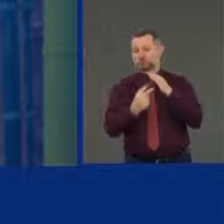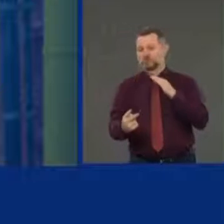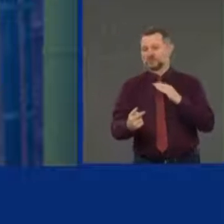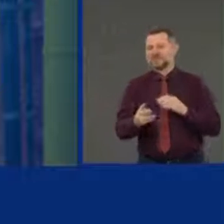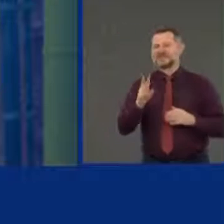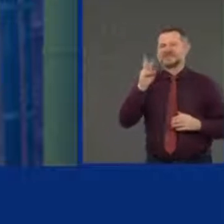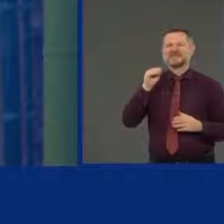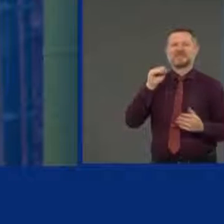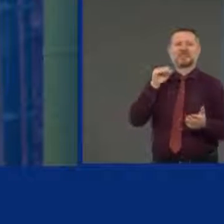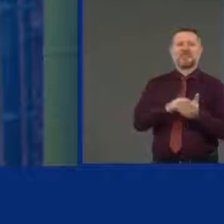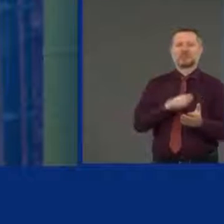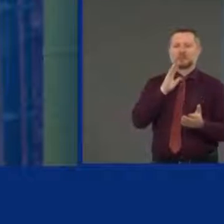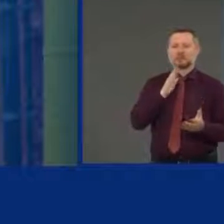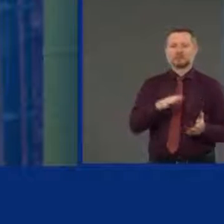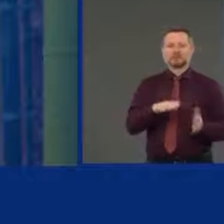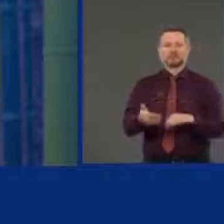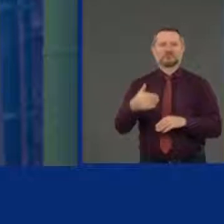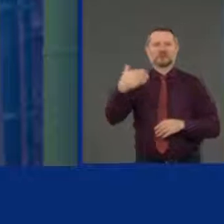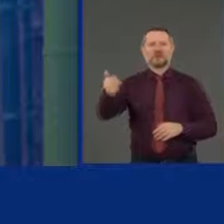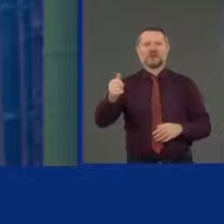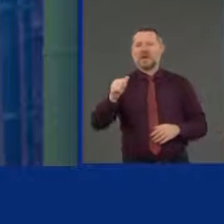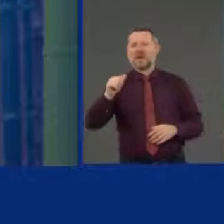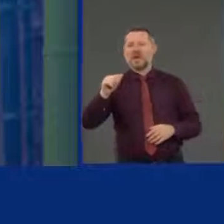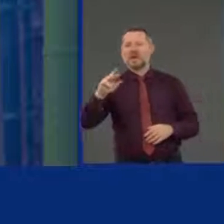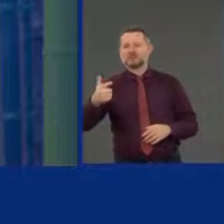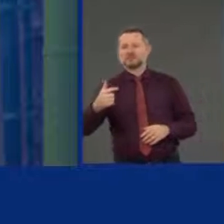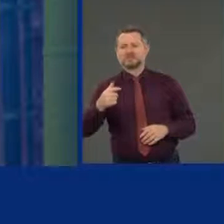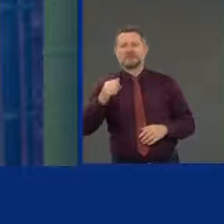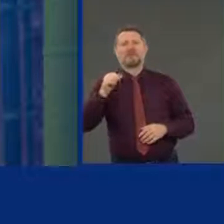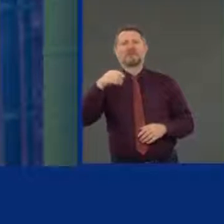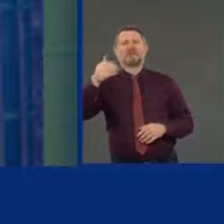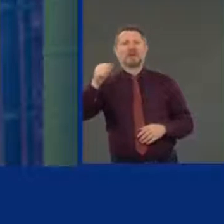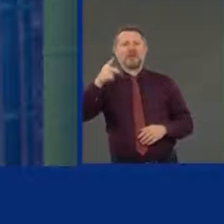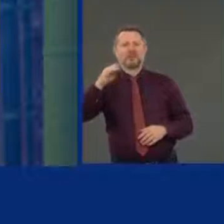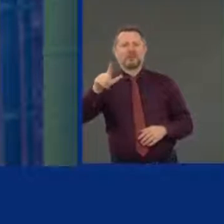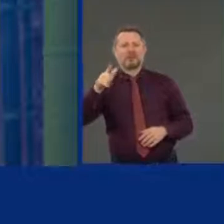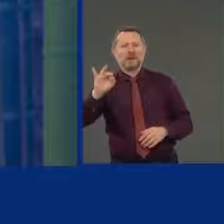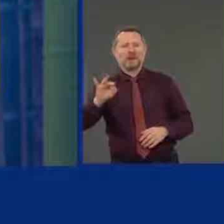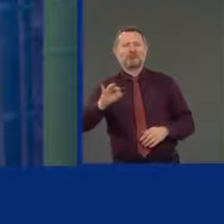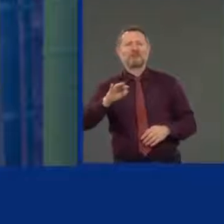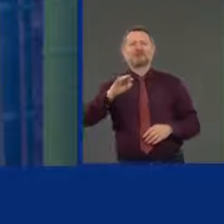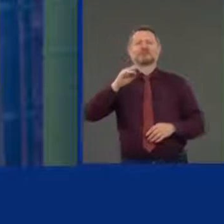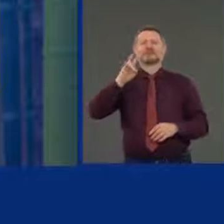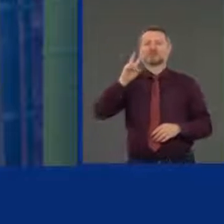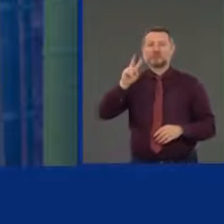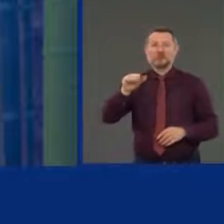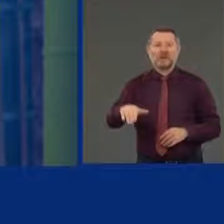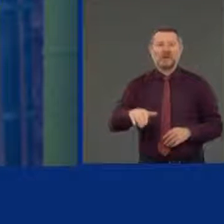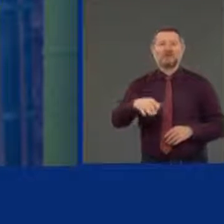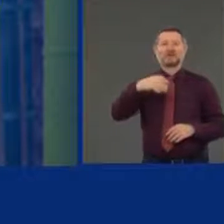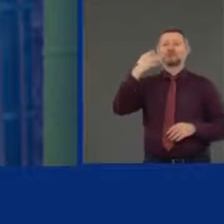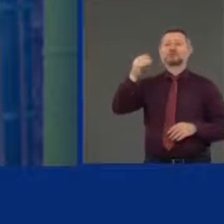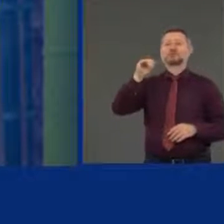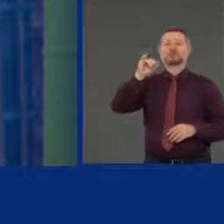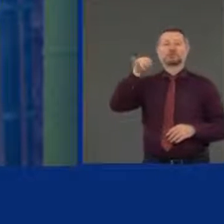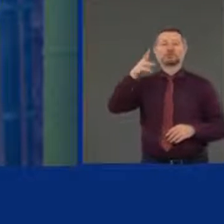April 29th, 72,000. June 15th, they project